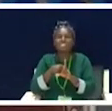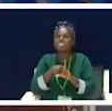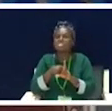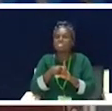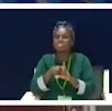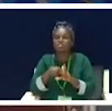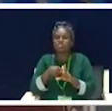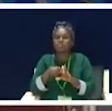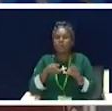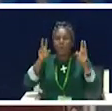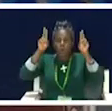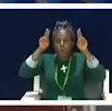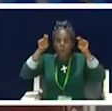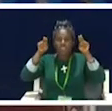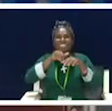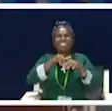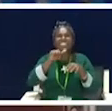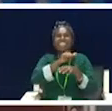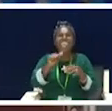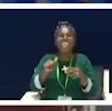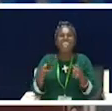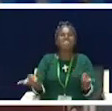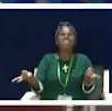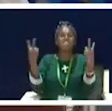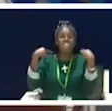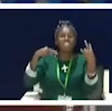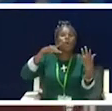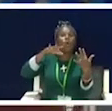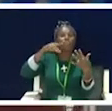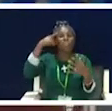hope for safety.